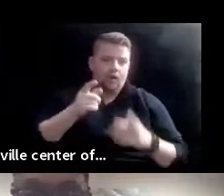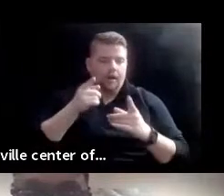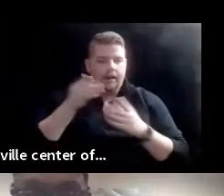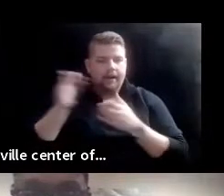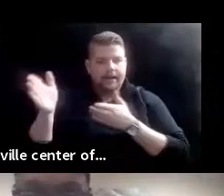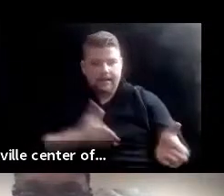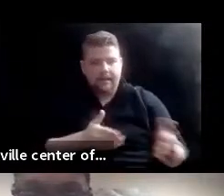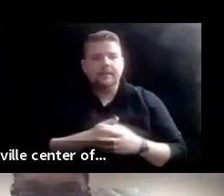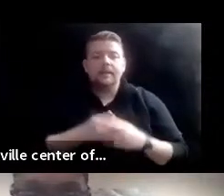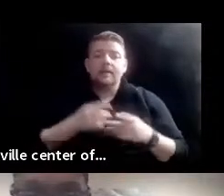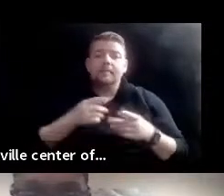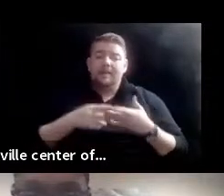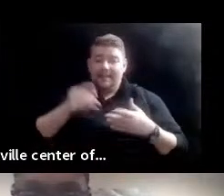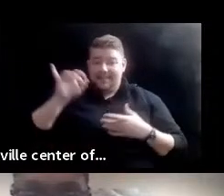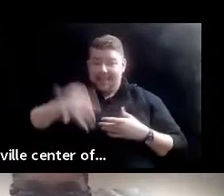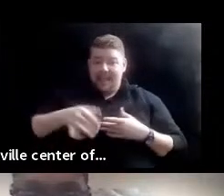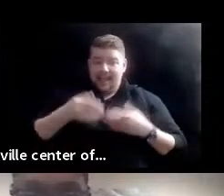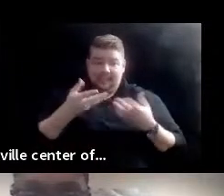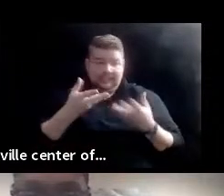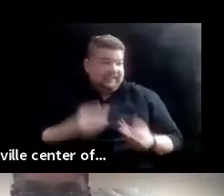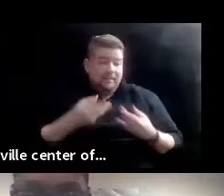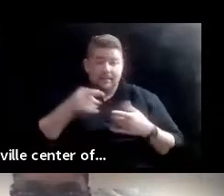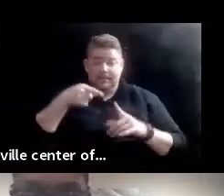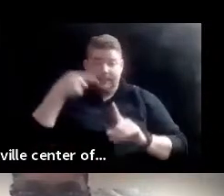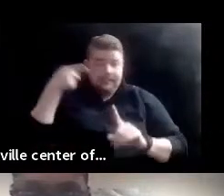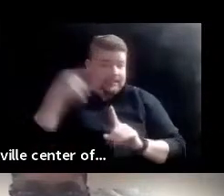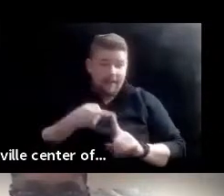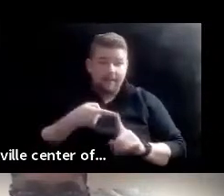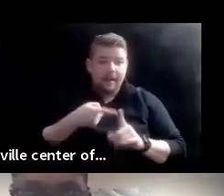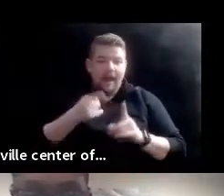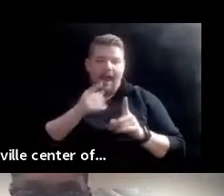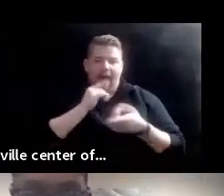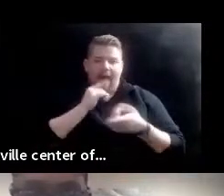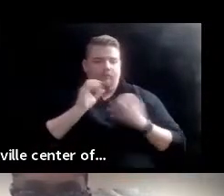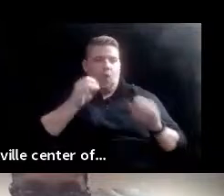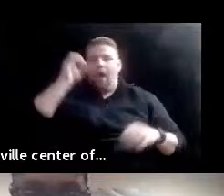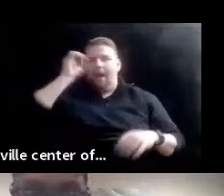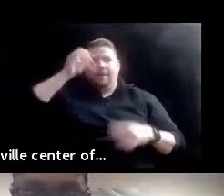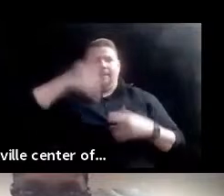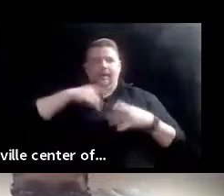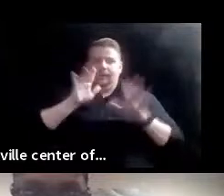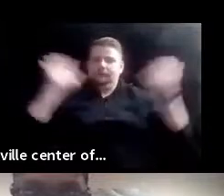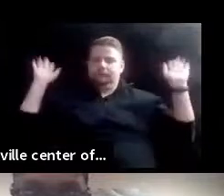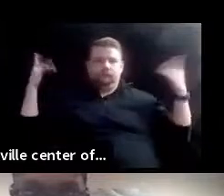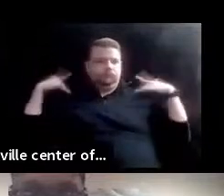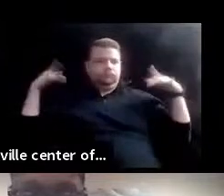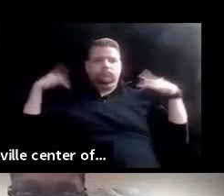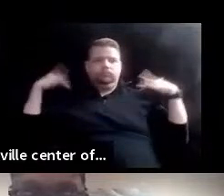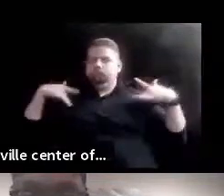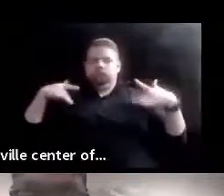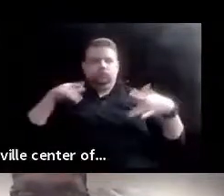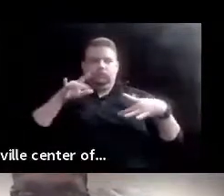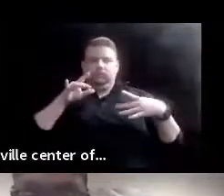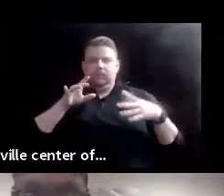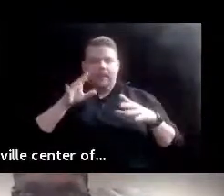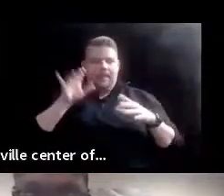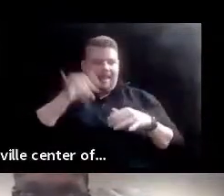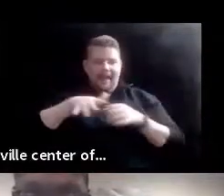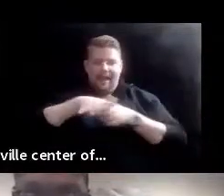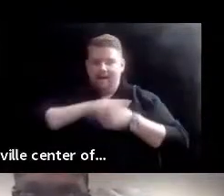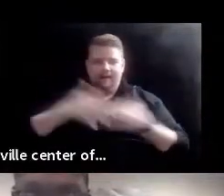But as to the substance, I have no opinion whatsoever on the substance. I stay out of that